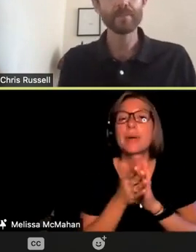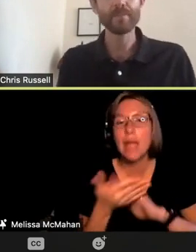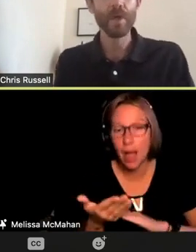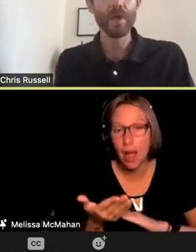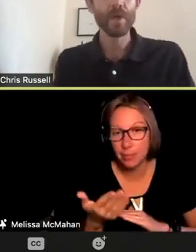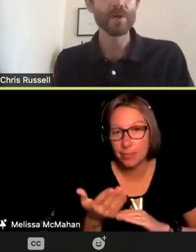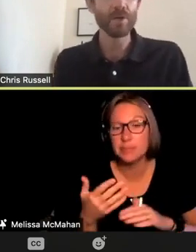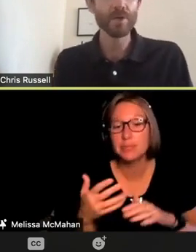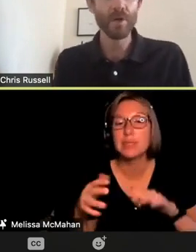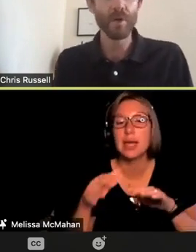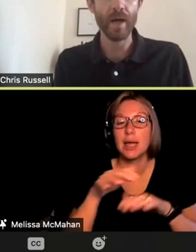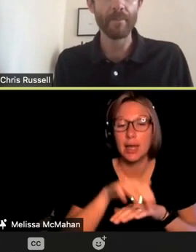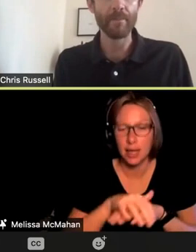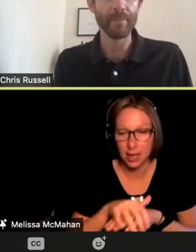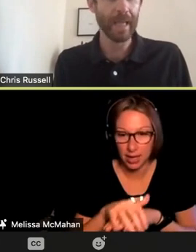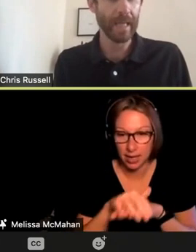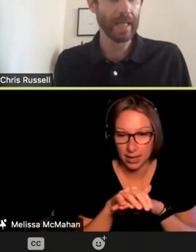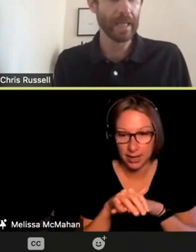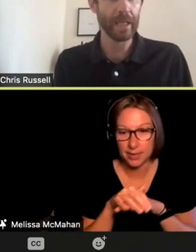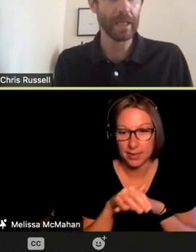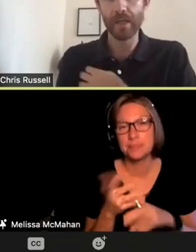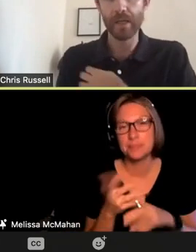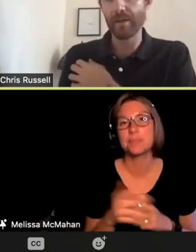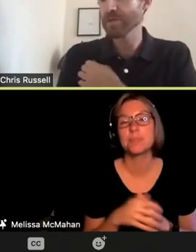time. There's also